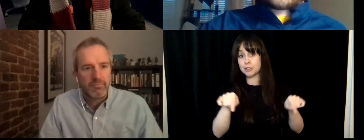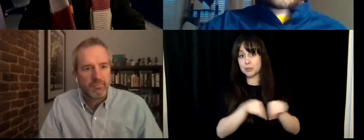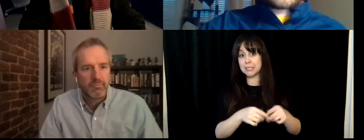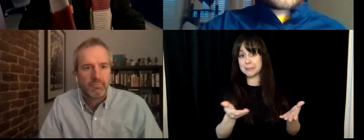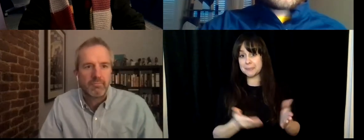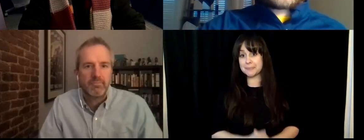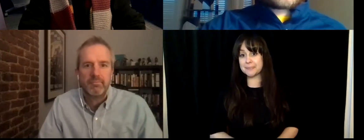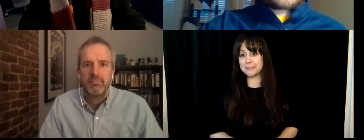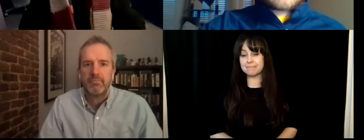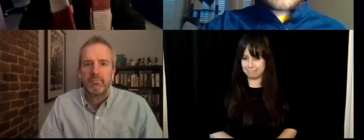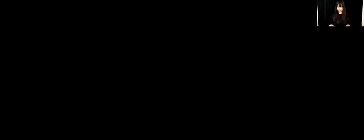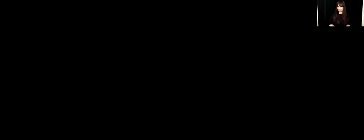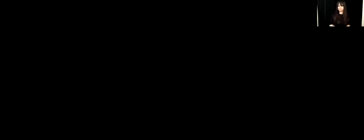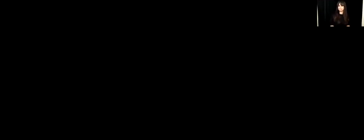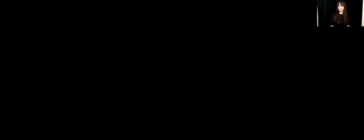Let me get this started.